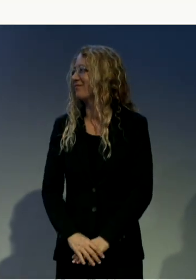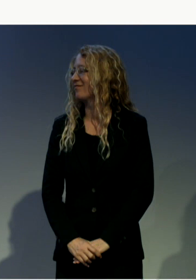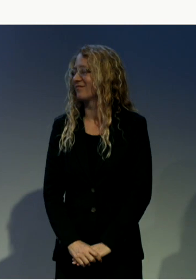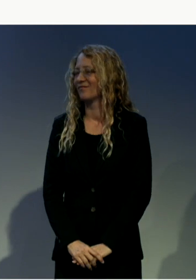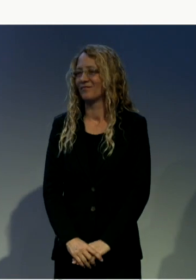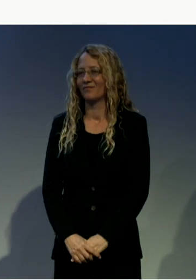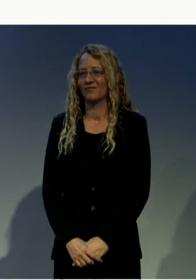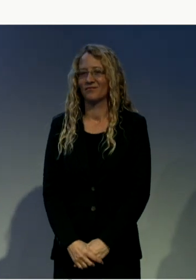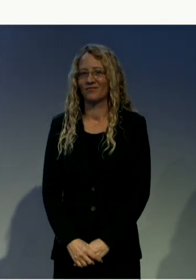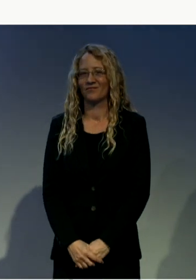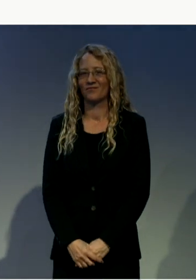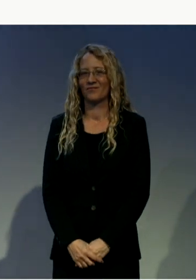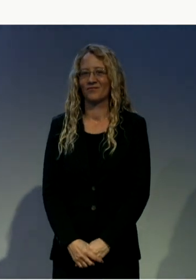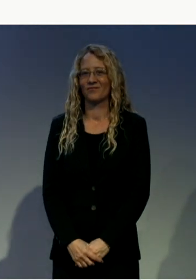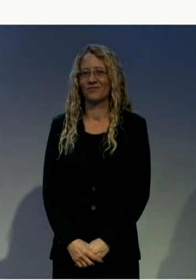So,